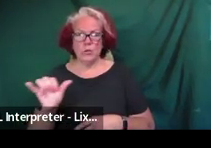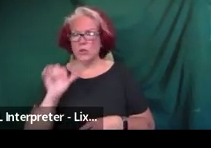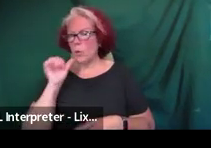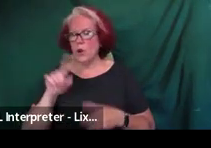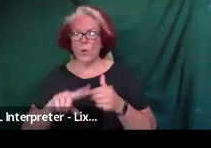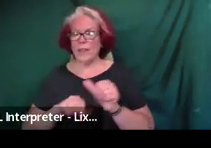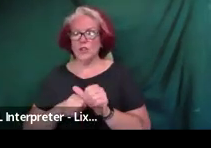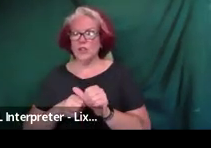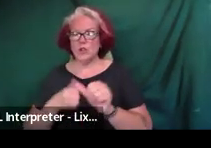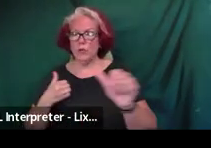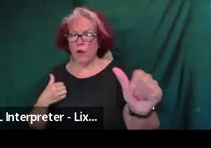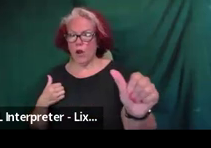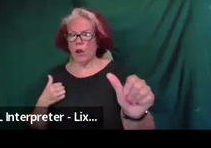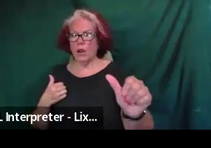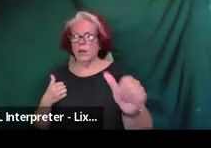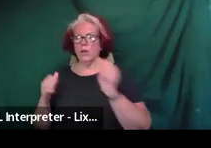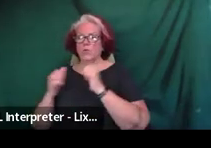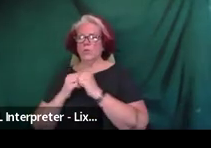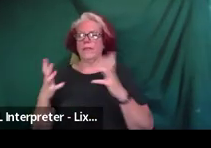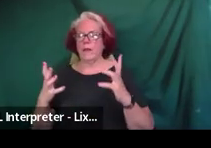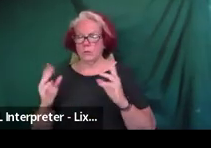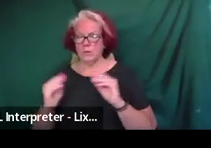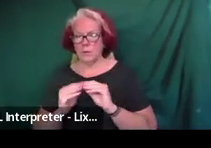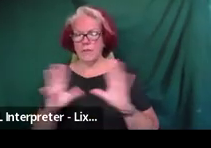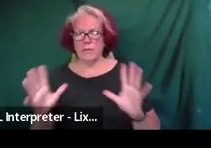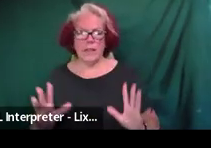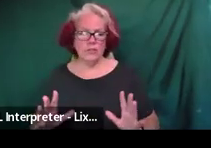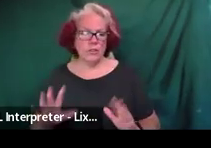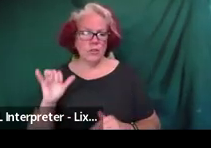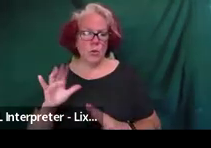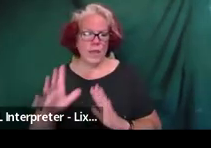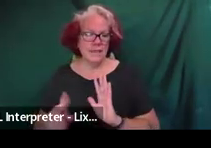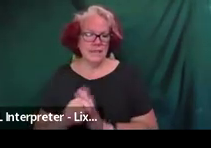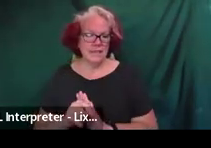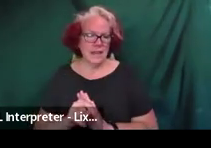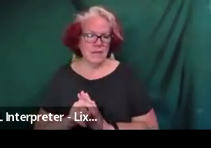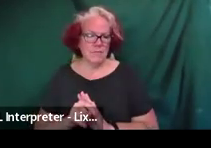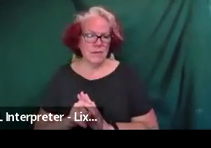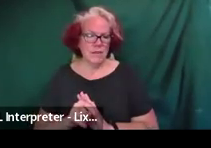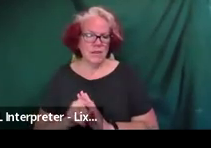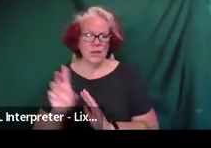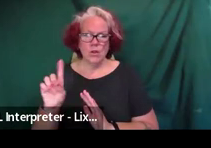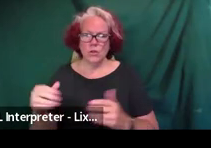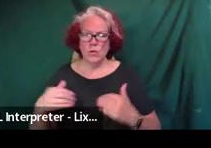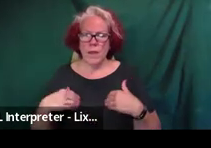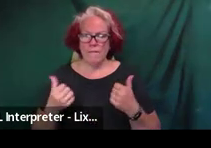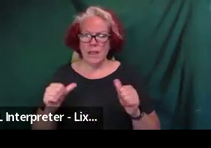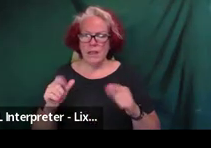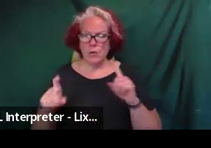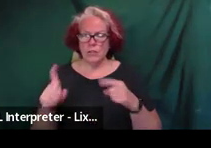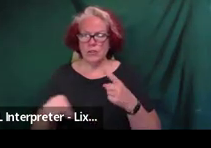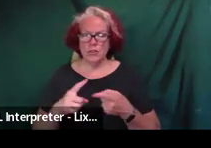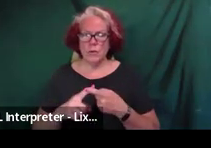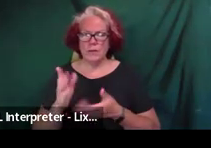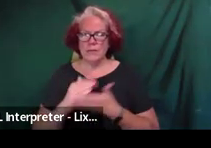far ahead without, for my colleagues. So at this time, colleagues, do you have any questions related to